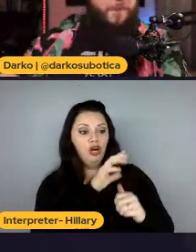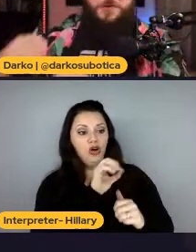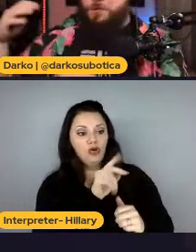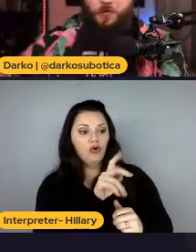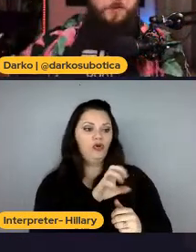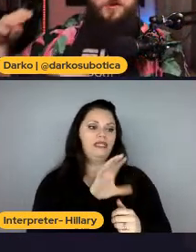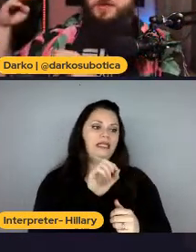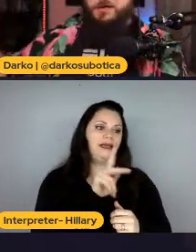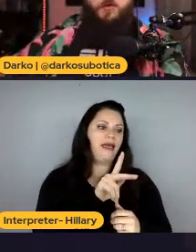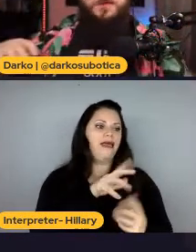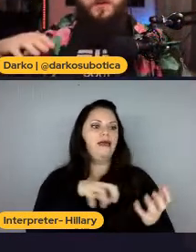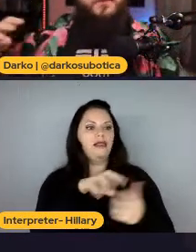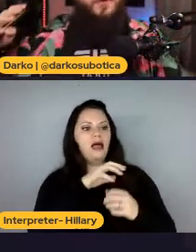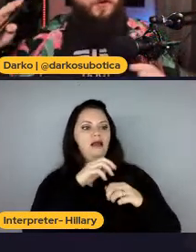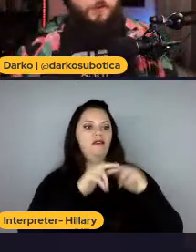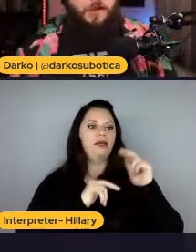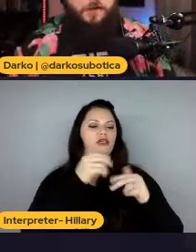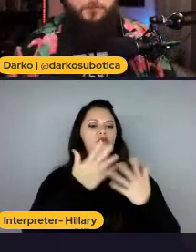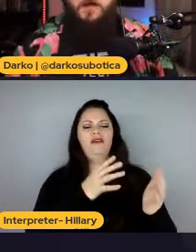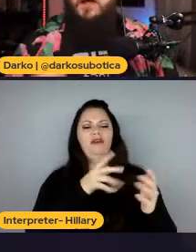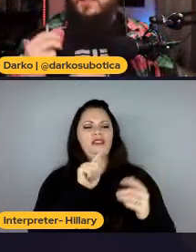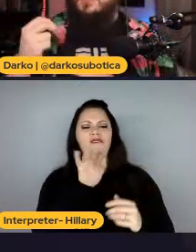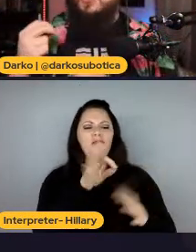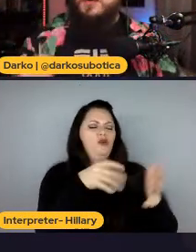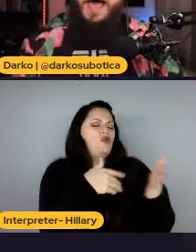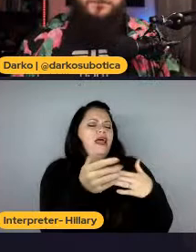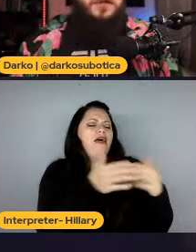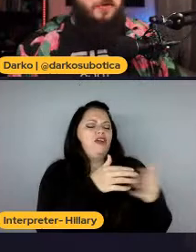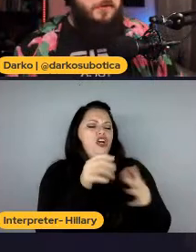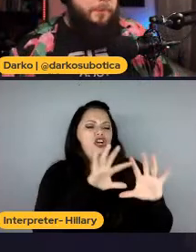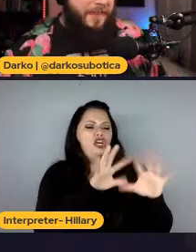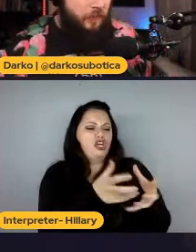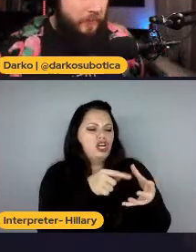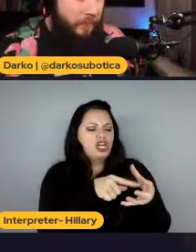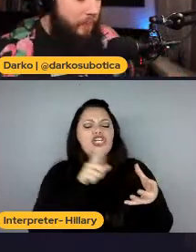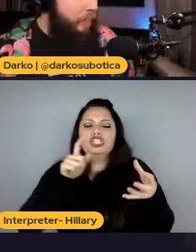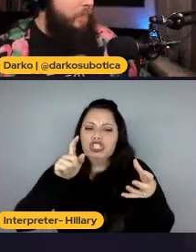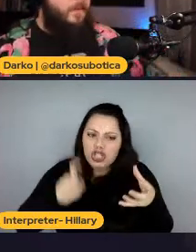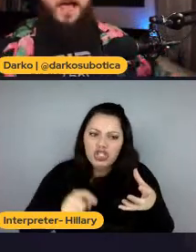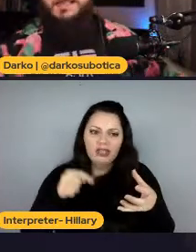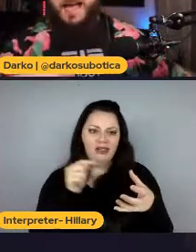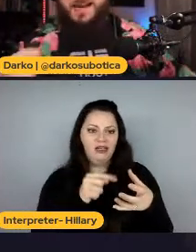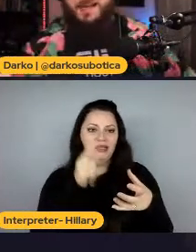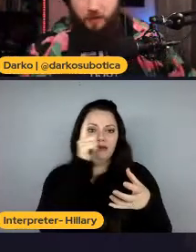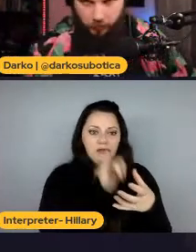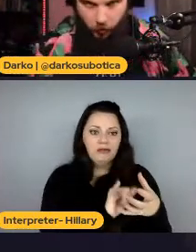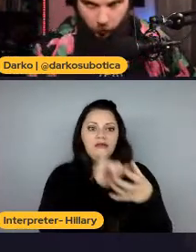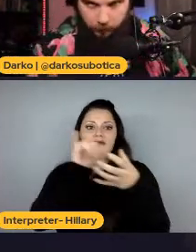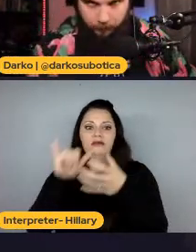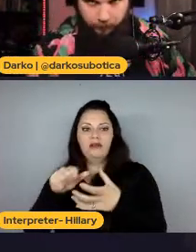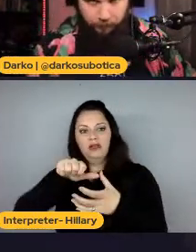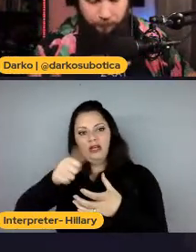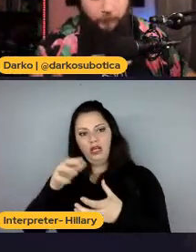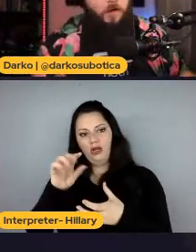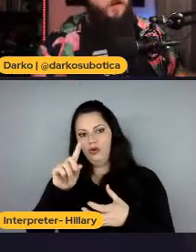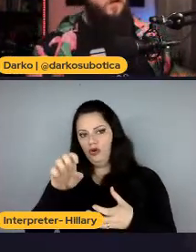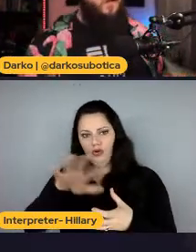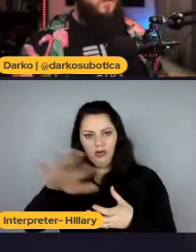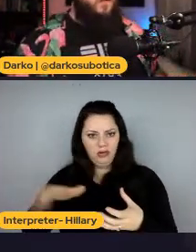your CloudFormation, Purumi, your Terraforms, whatever you're using should absolutely be treated as any other code.